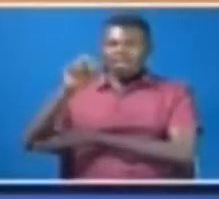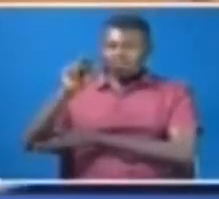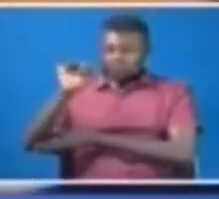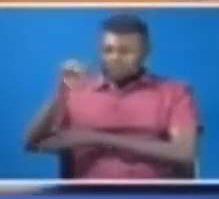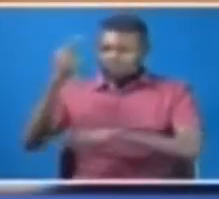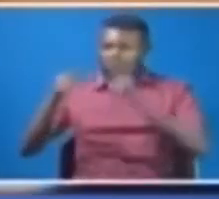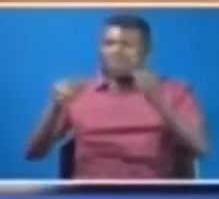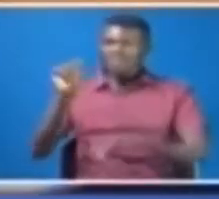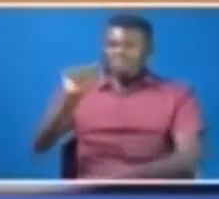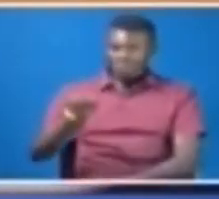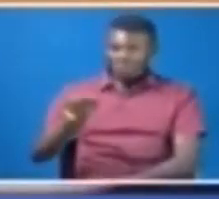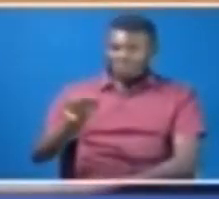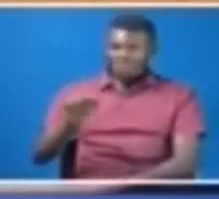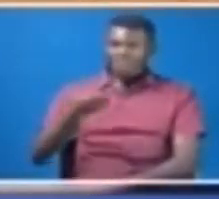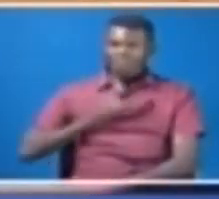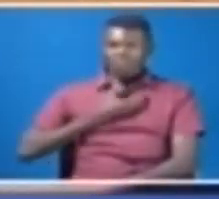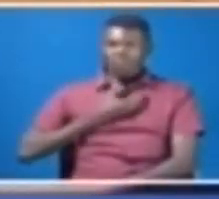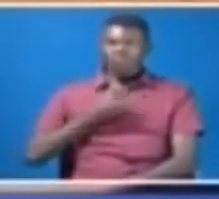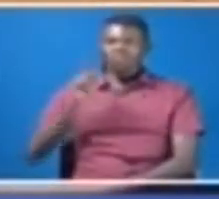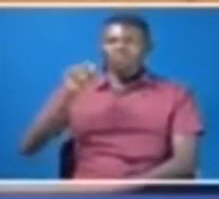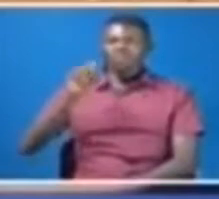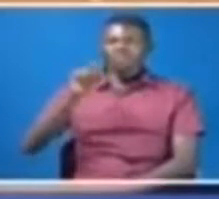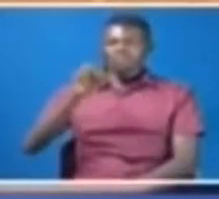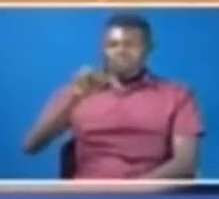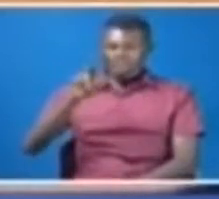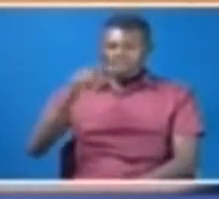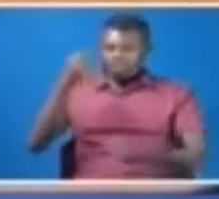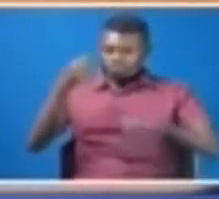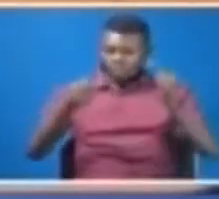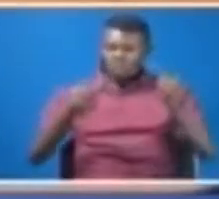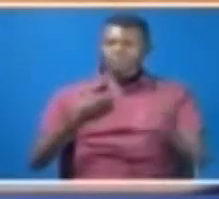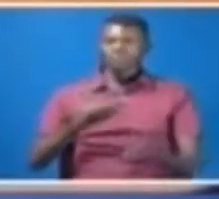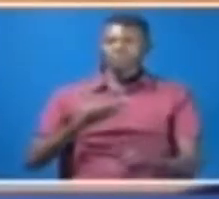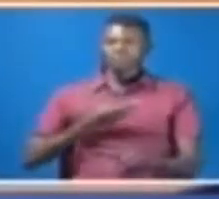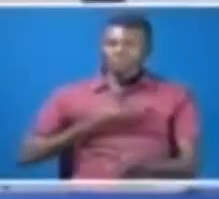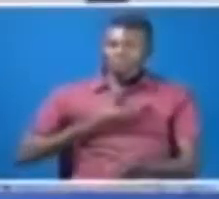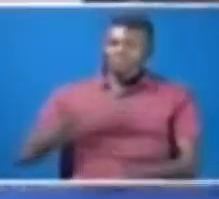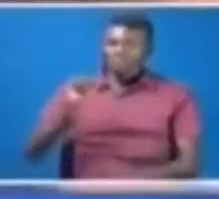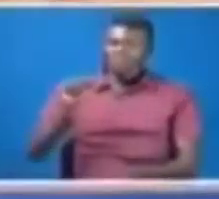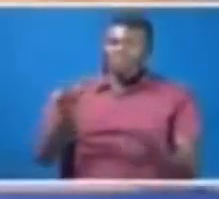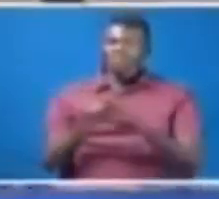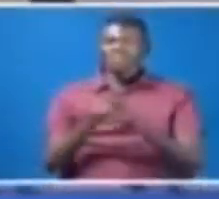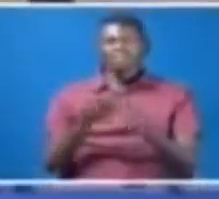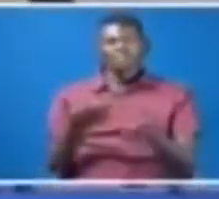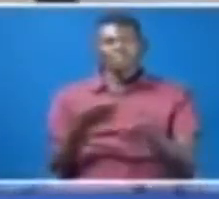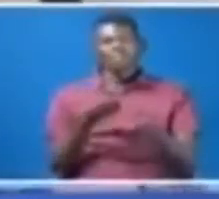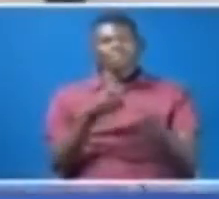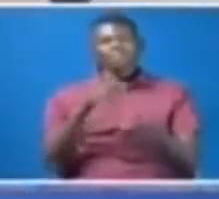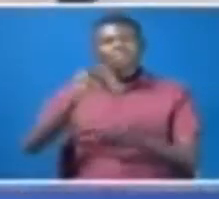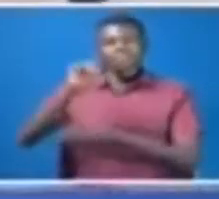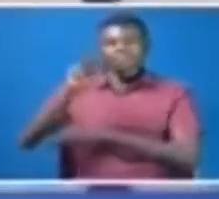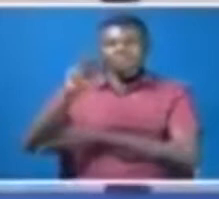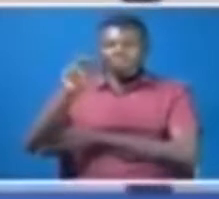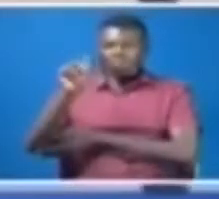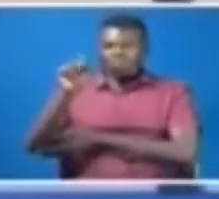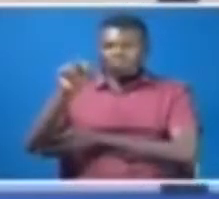medal in ESP division, Peter Njoroge, silver medalist in CCP division, sharpshooter, and Mwangi Gikonyo,